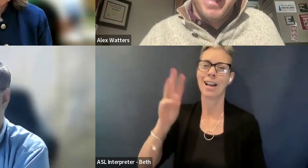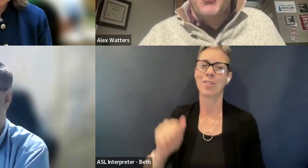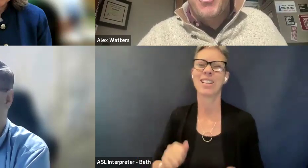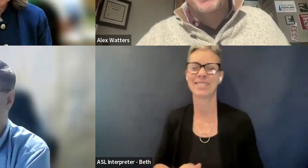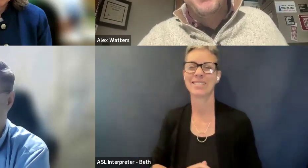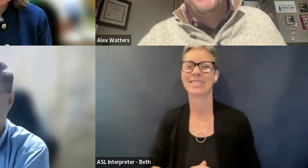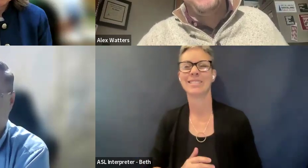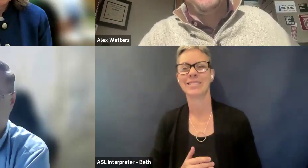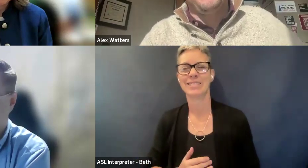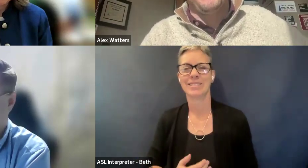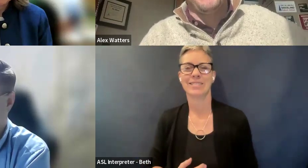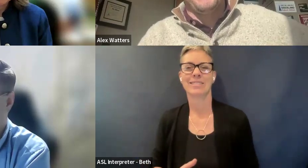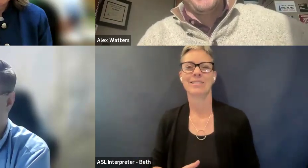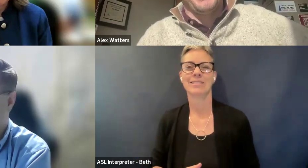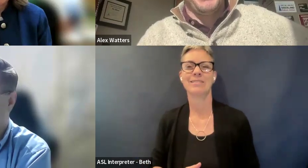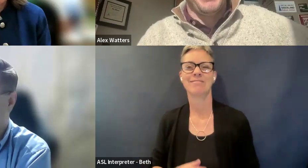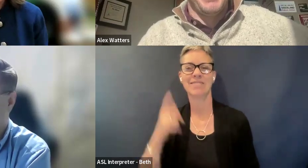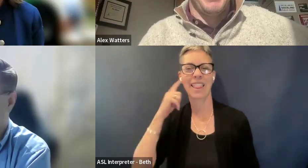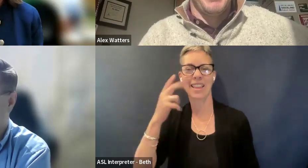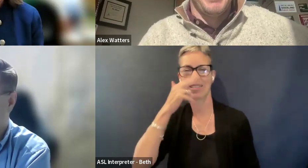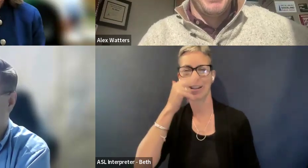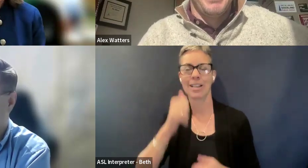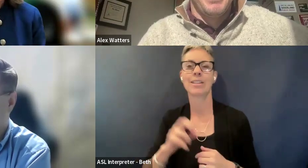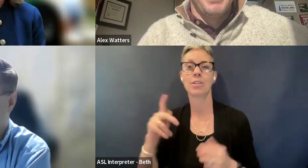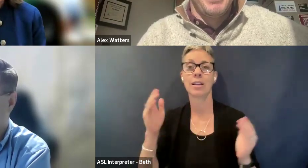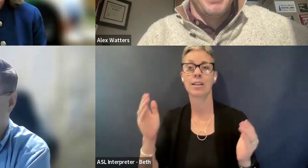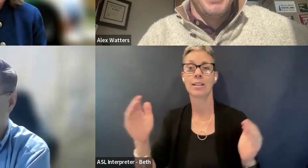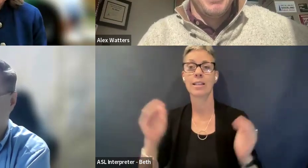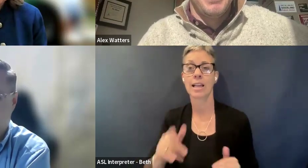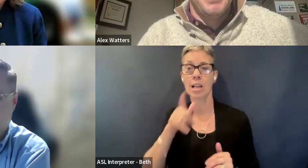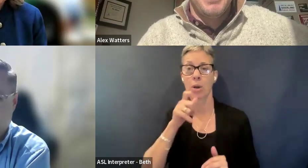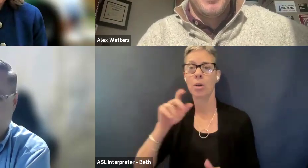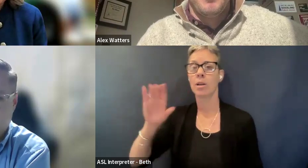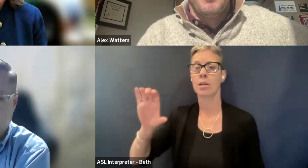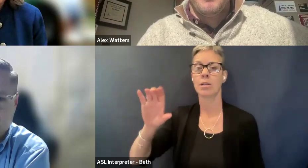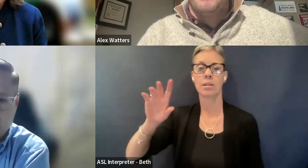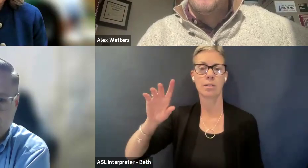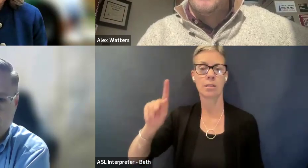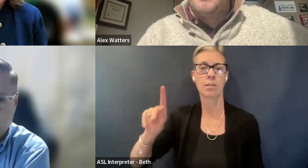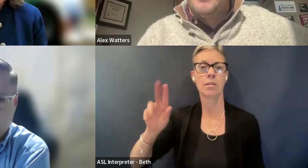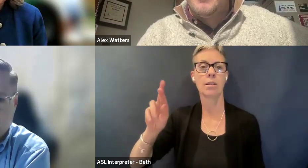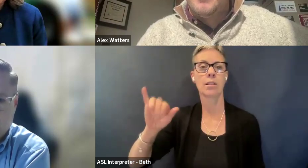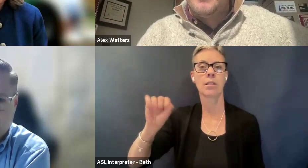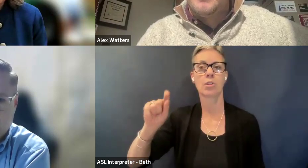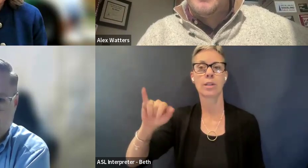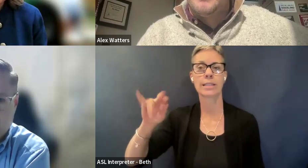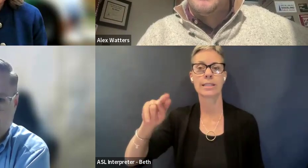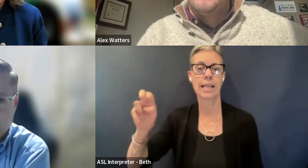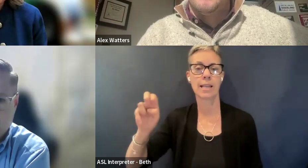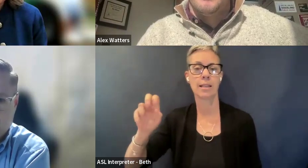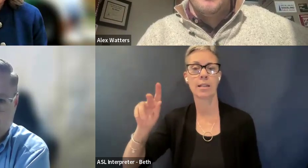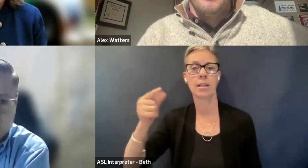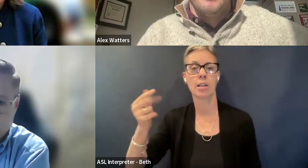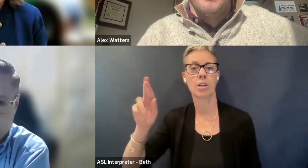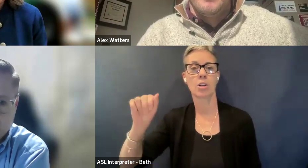so just always kind of funny. All right, well, next up we have Christine Graves. Christine, do you want to go through